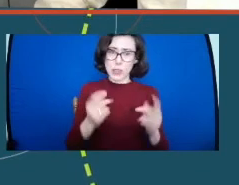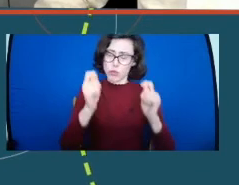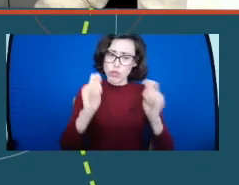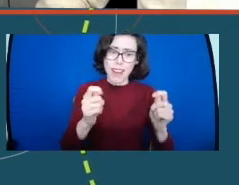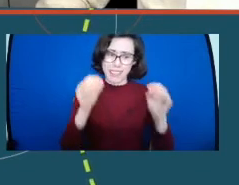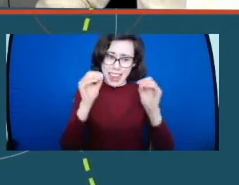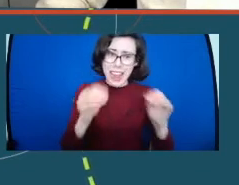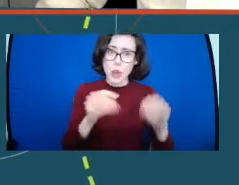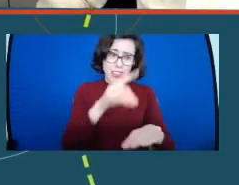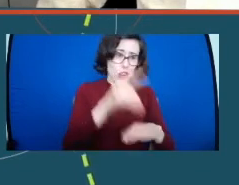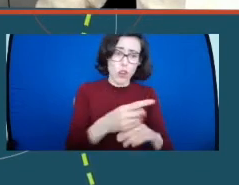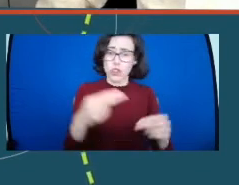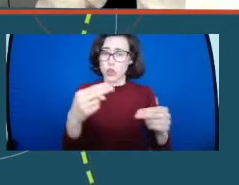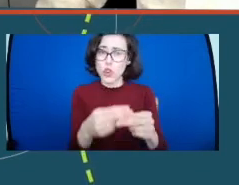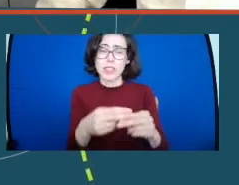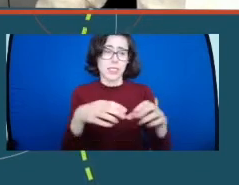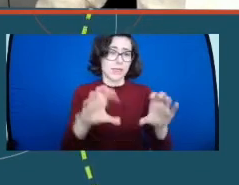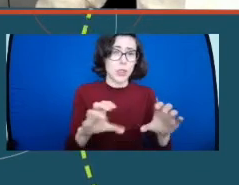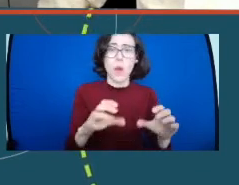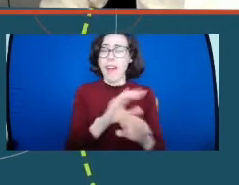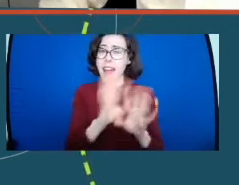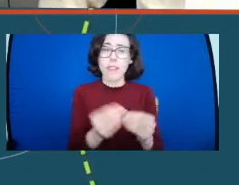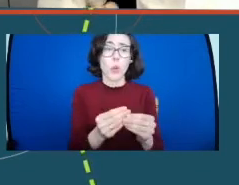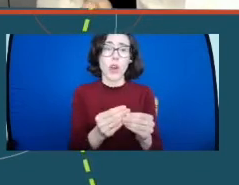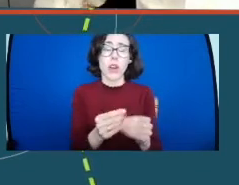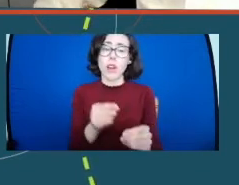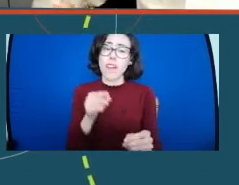and therapists that their role is to